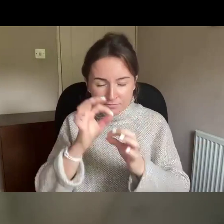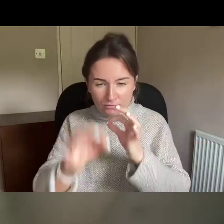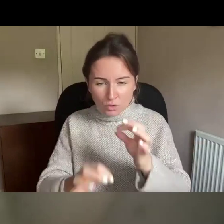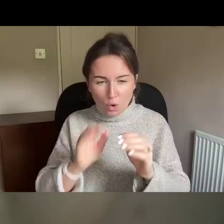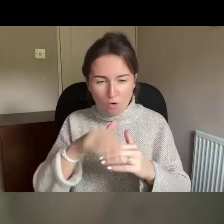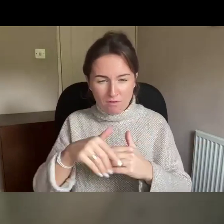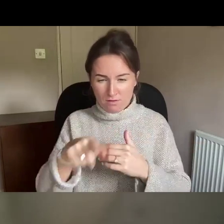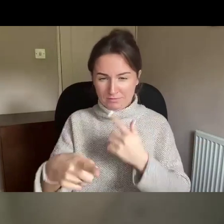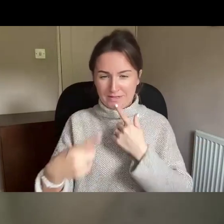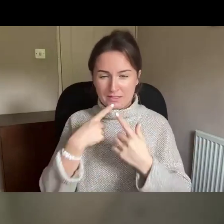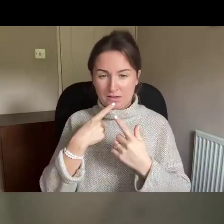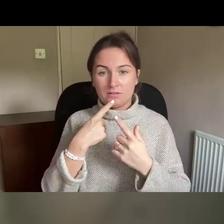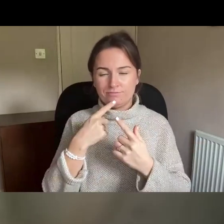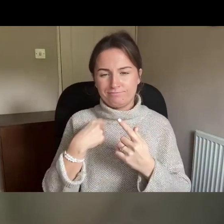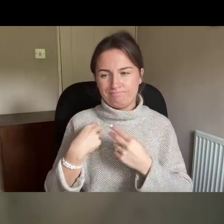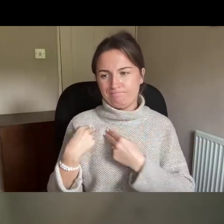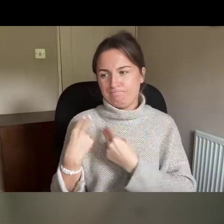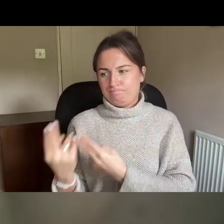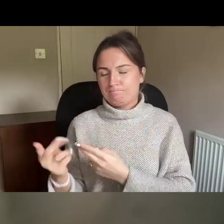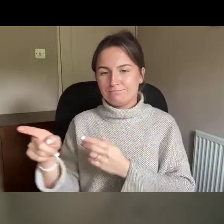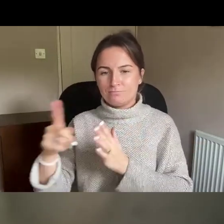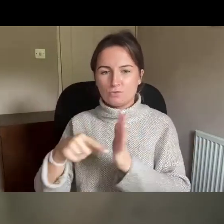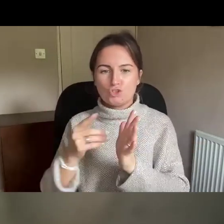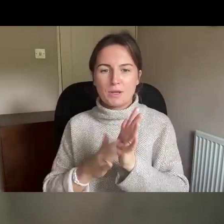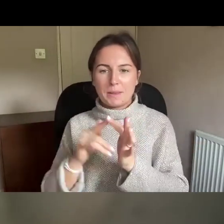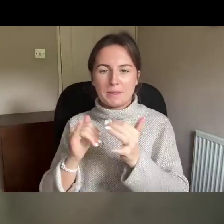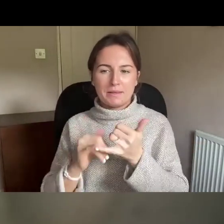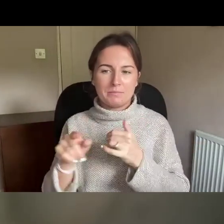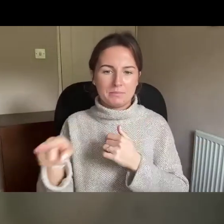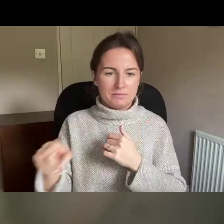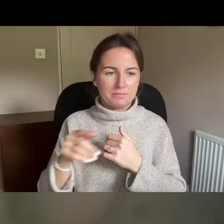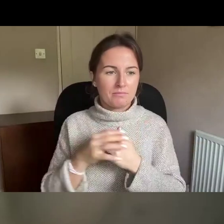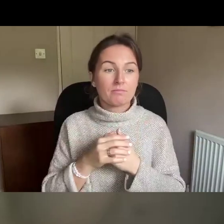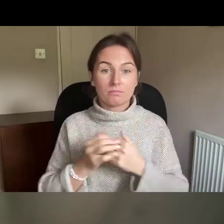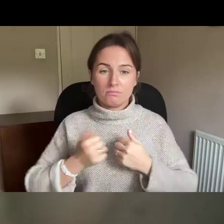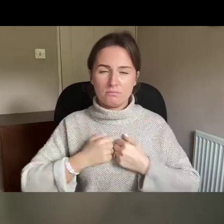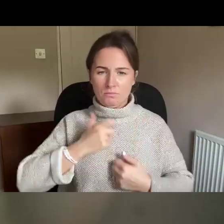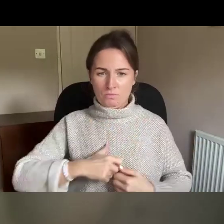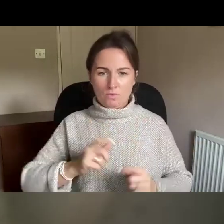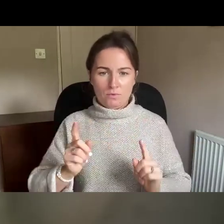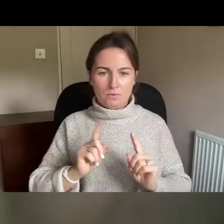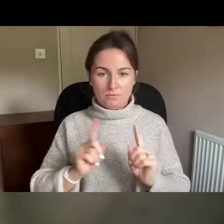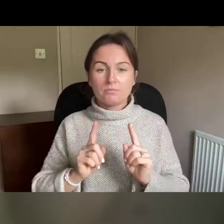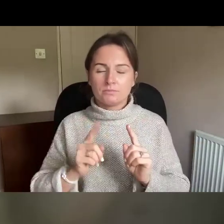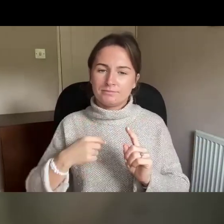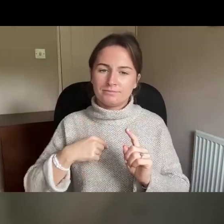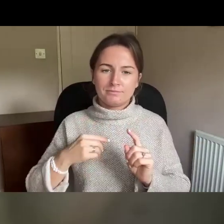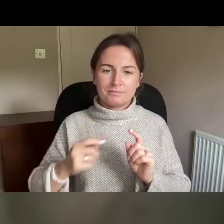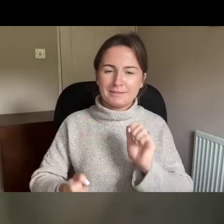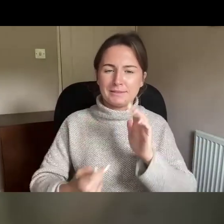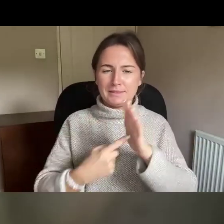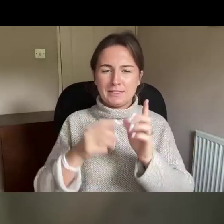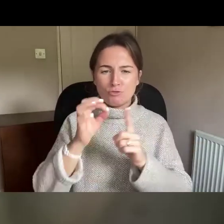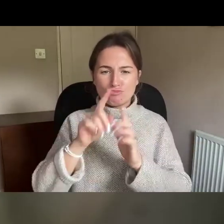James is the person to ask. My role at the Arts Council is as a senior project manager